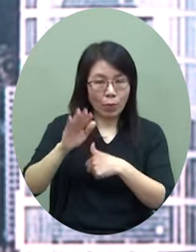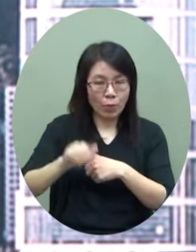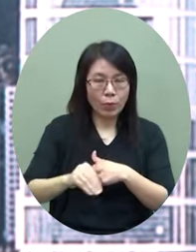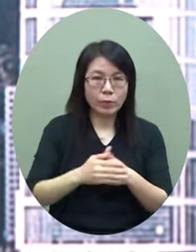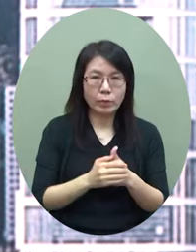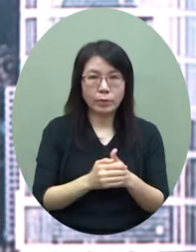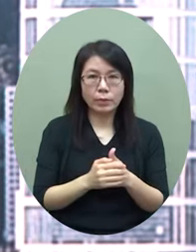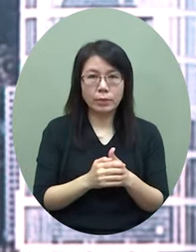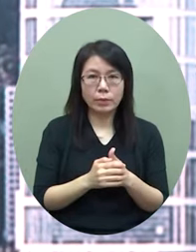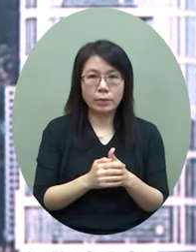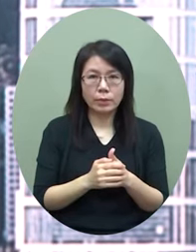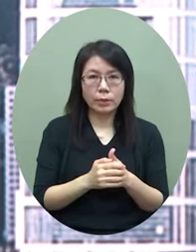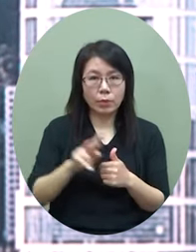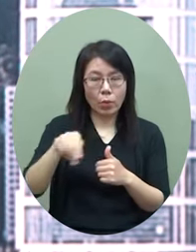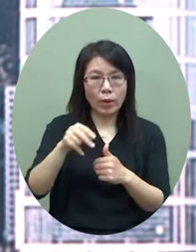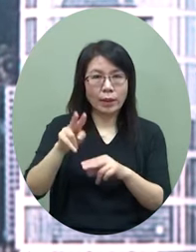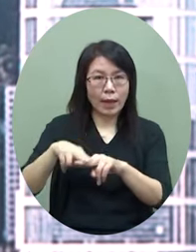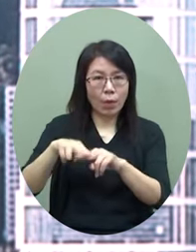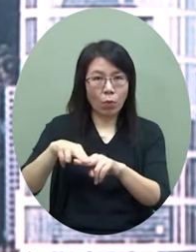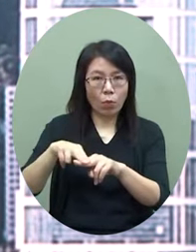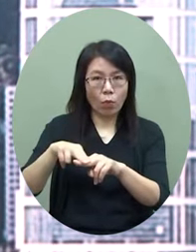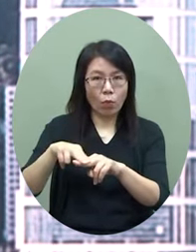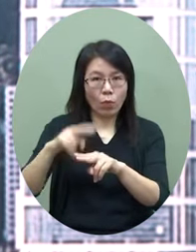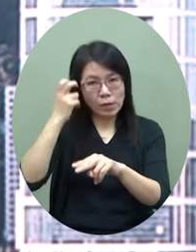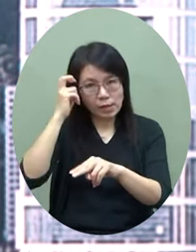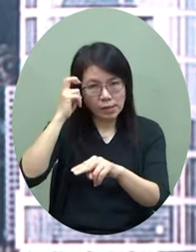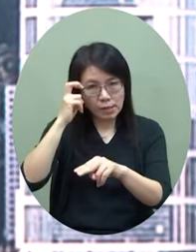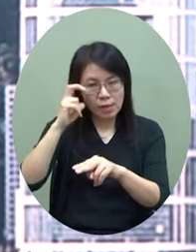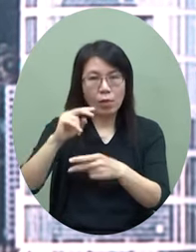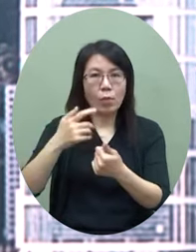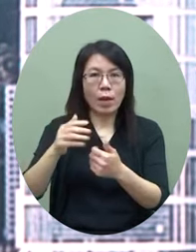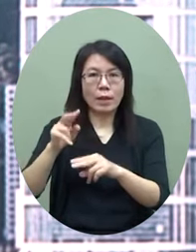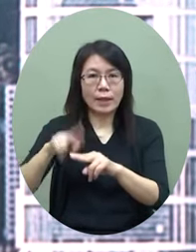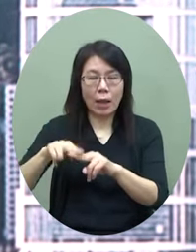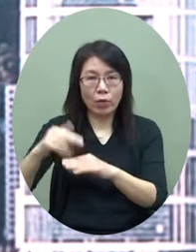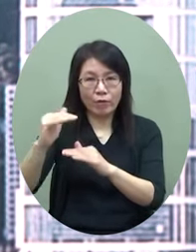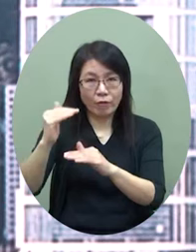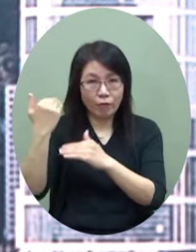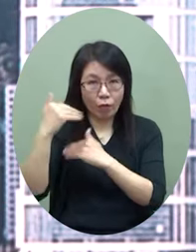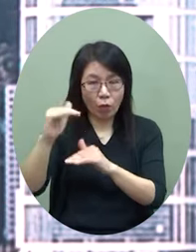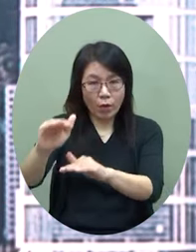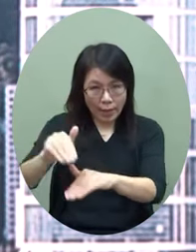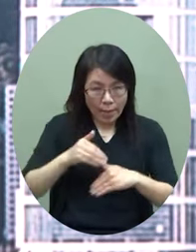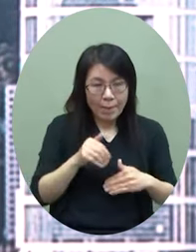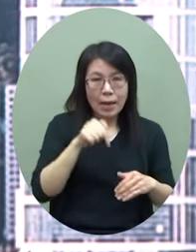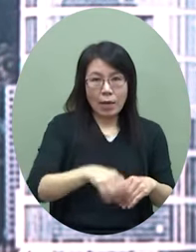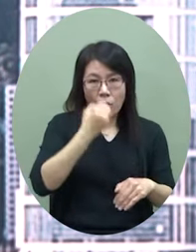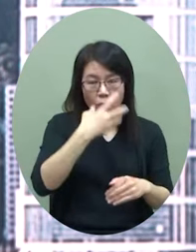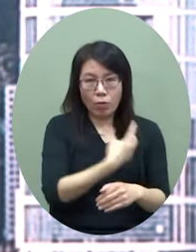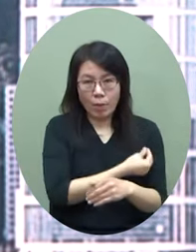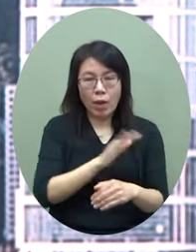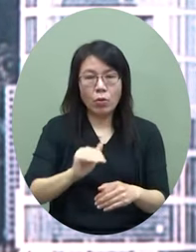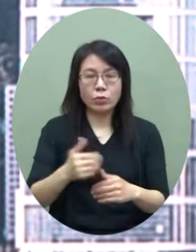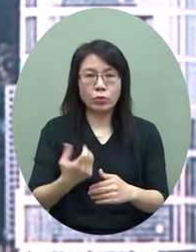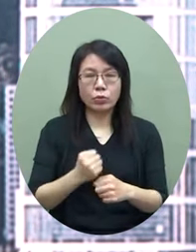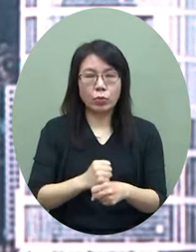land developedor mainland produced vaccinesto come to Hong Kongand that's exactly what I have donebut I'm sorry I could not disclose further